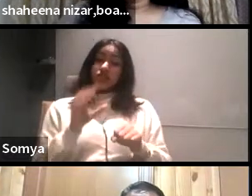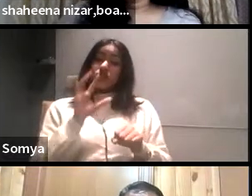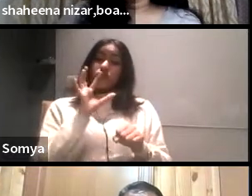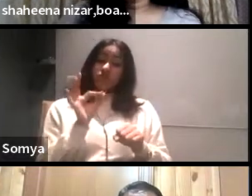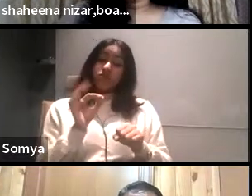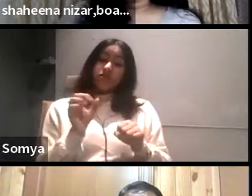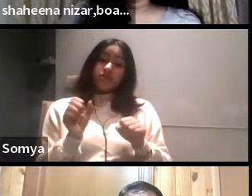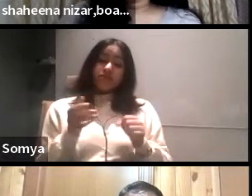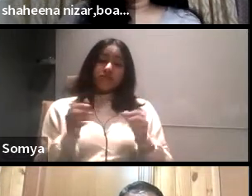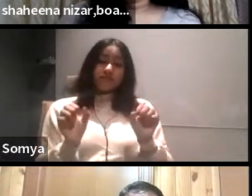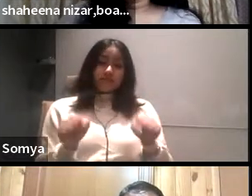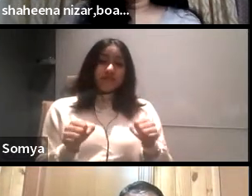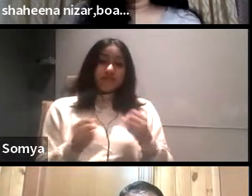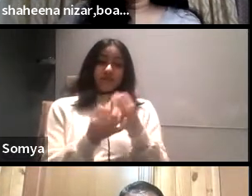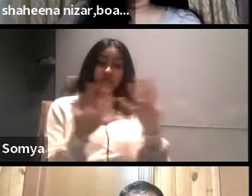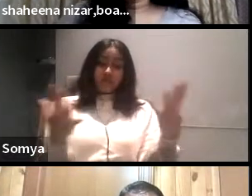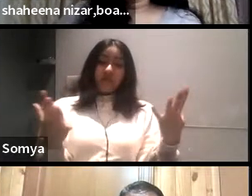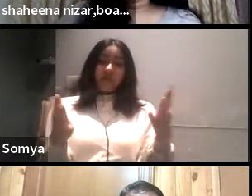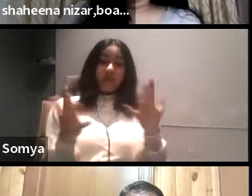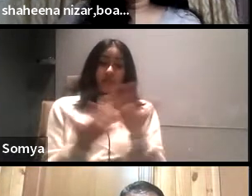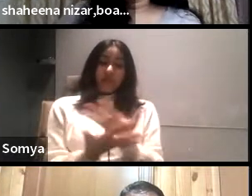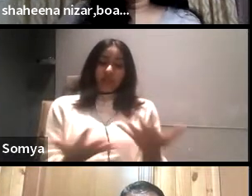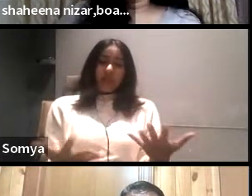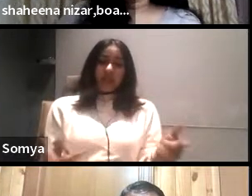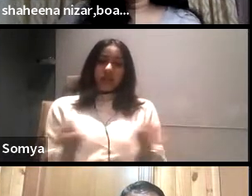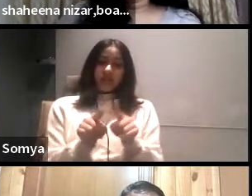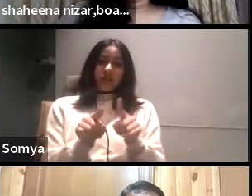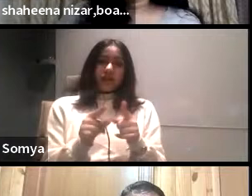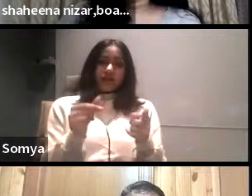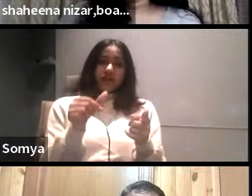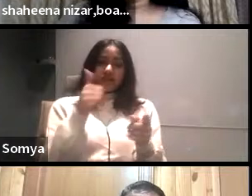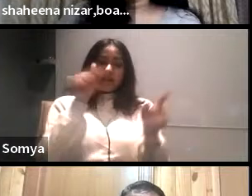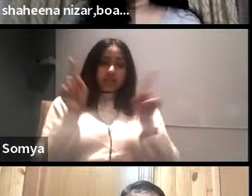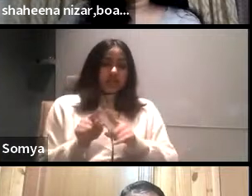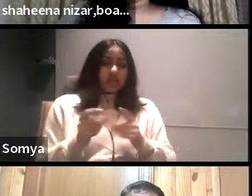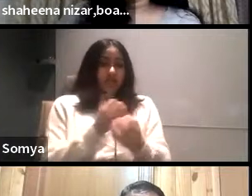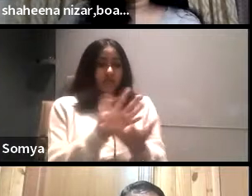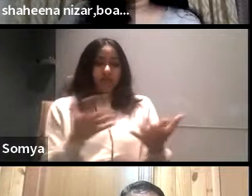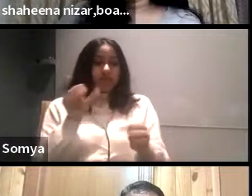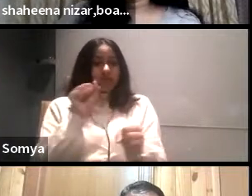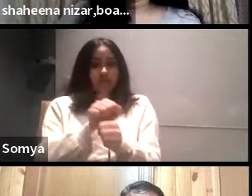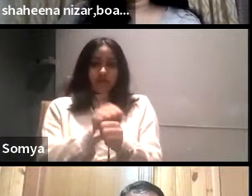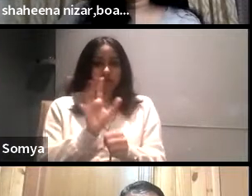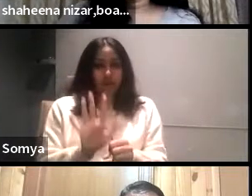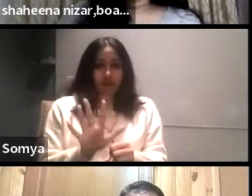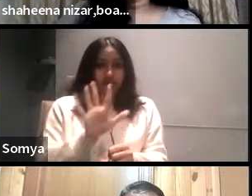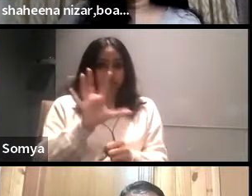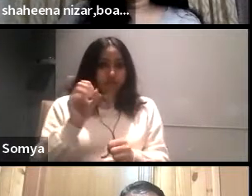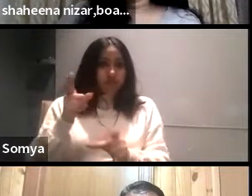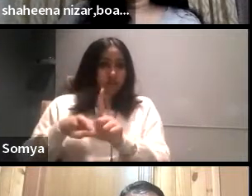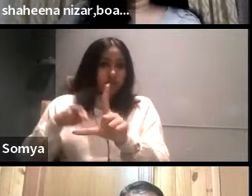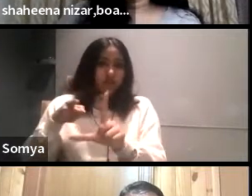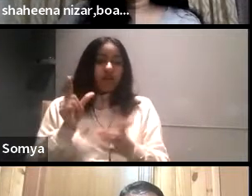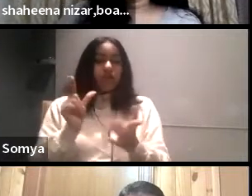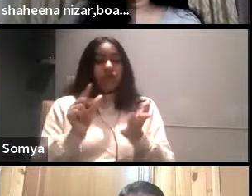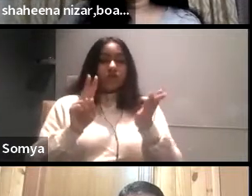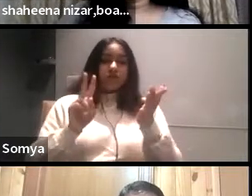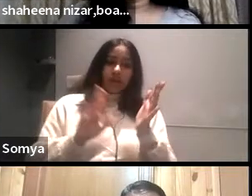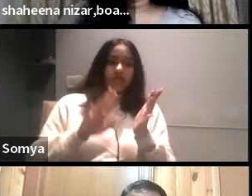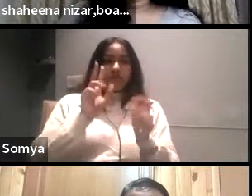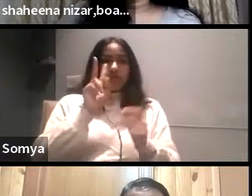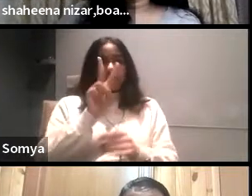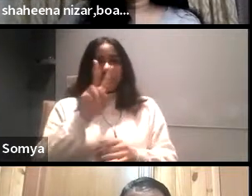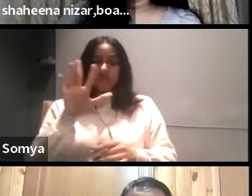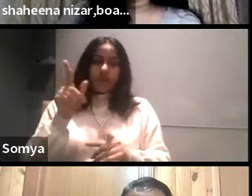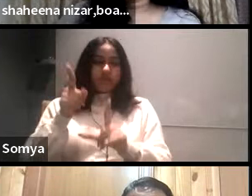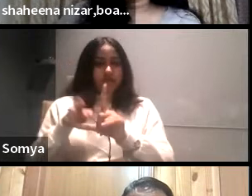been working a lot of things and doing a lot of things in India for the last 15 years. And in US, about 20, 25 years